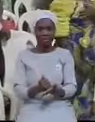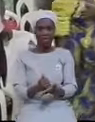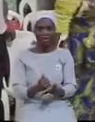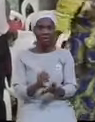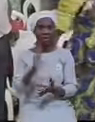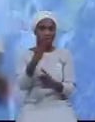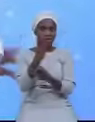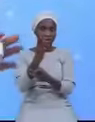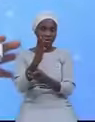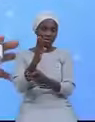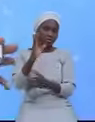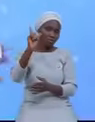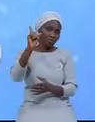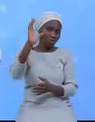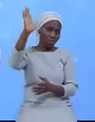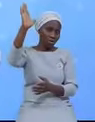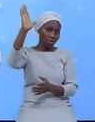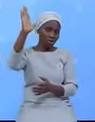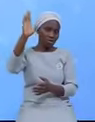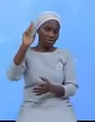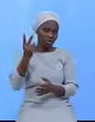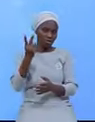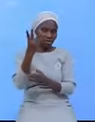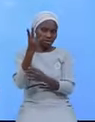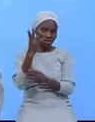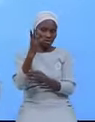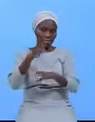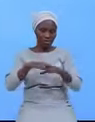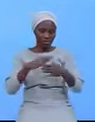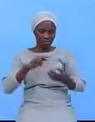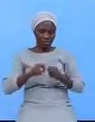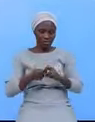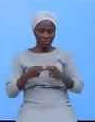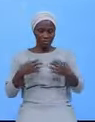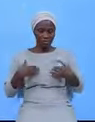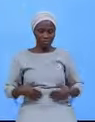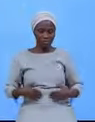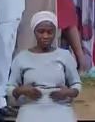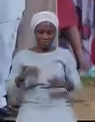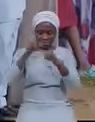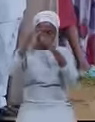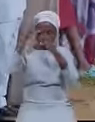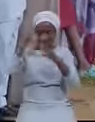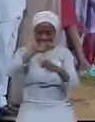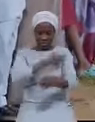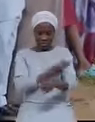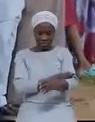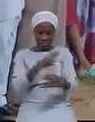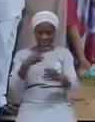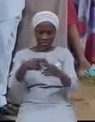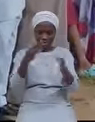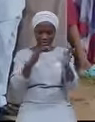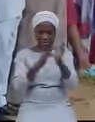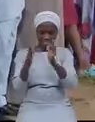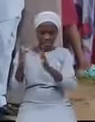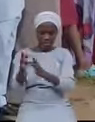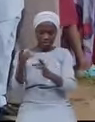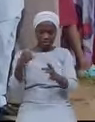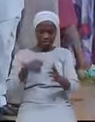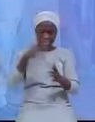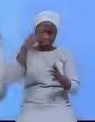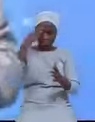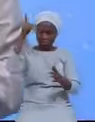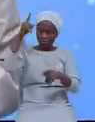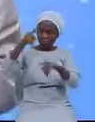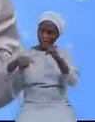other hand where you have the challenge. Father, in the mighty name of Jesus, we know you cannot